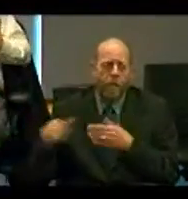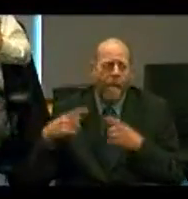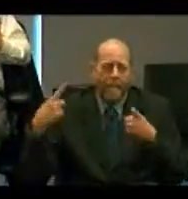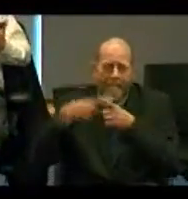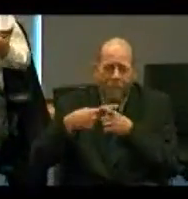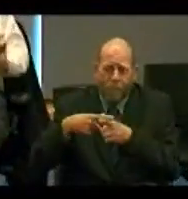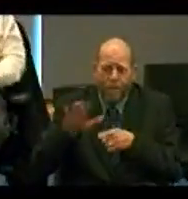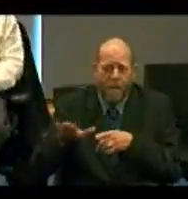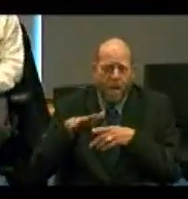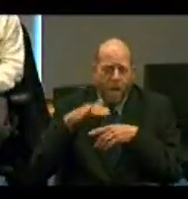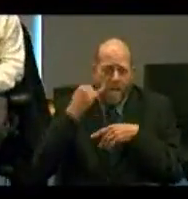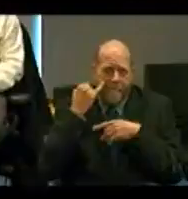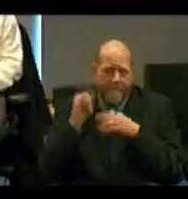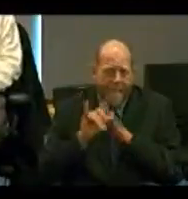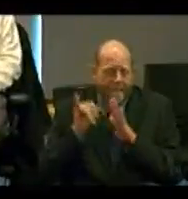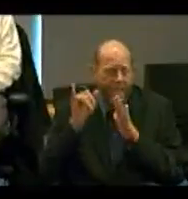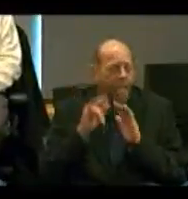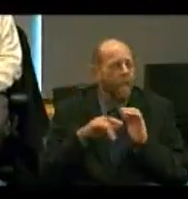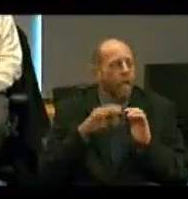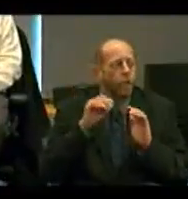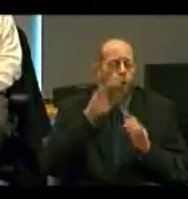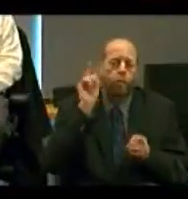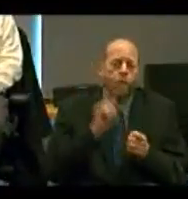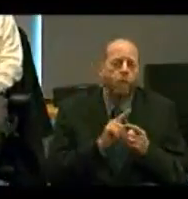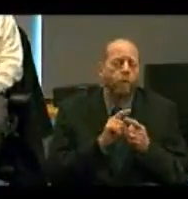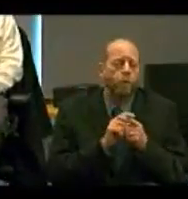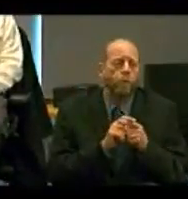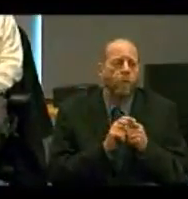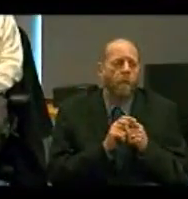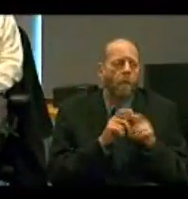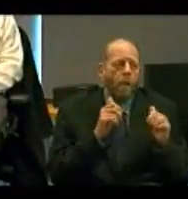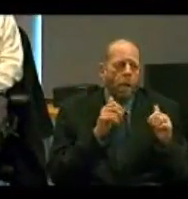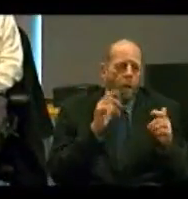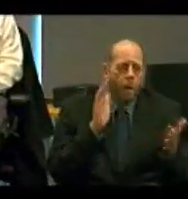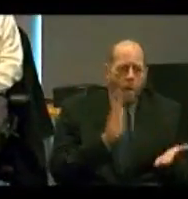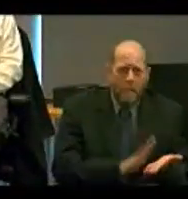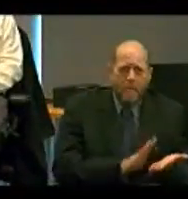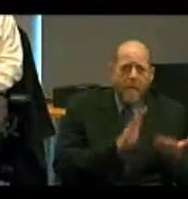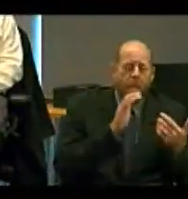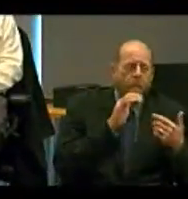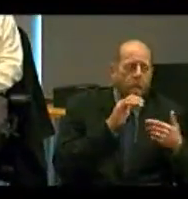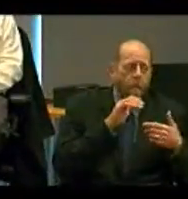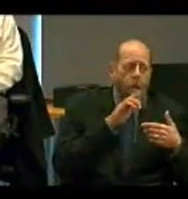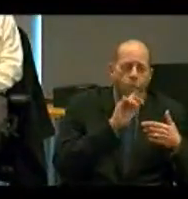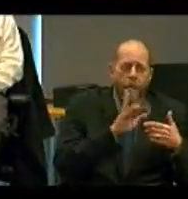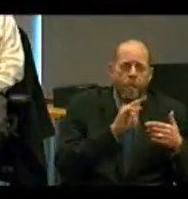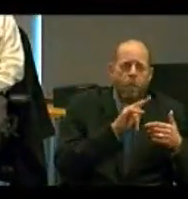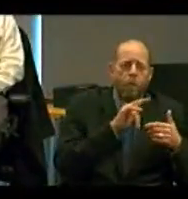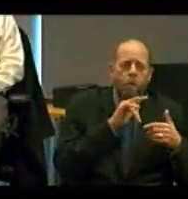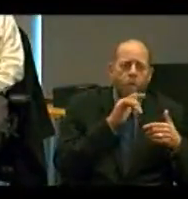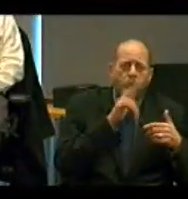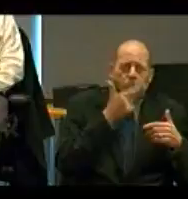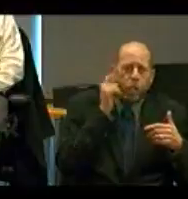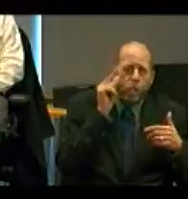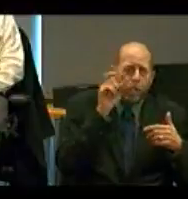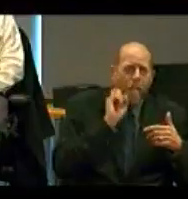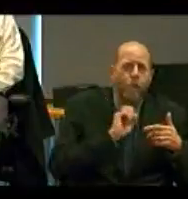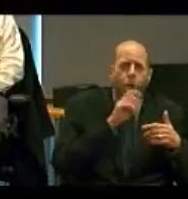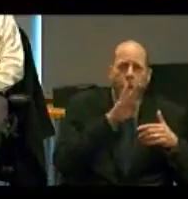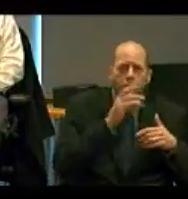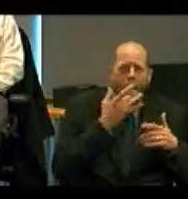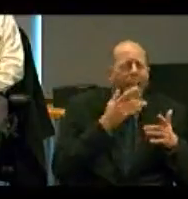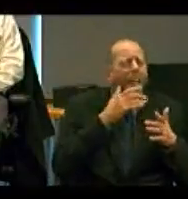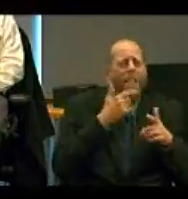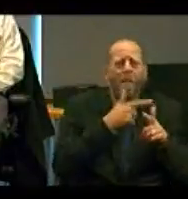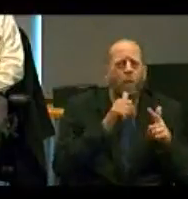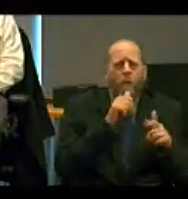of their identity, to reduce and mitigate racial, gender, and disability bias, then we're not doing enough. So, I think